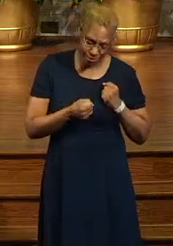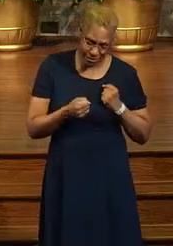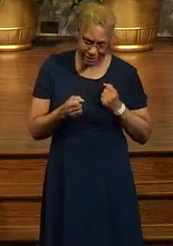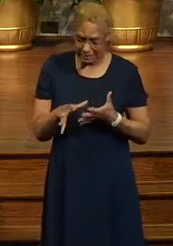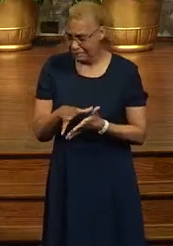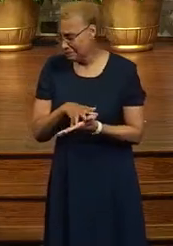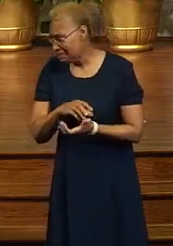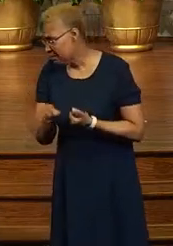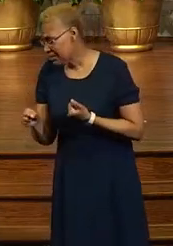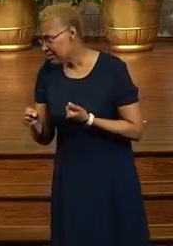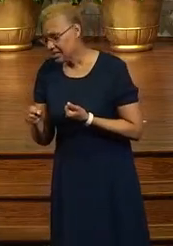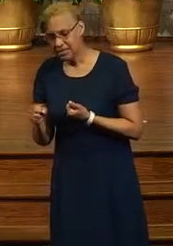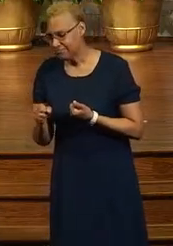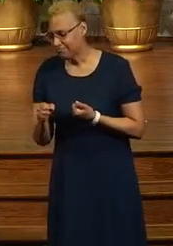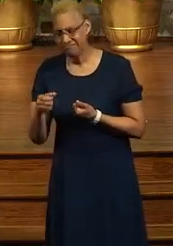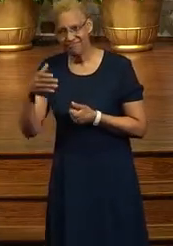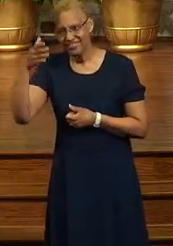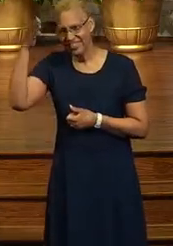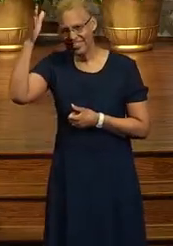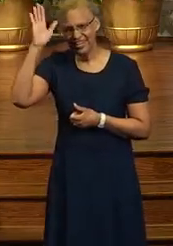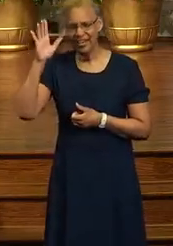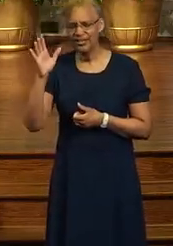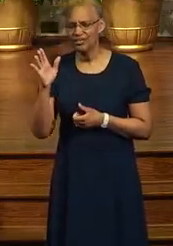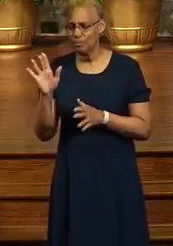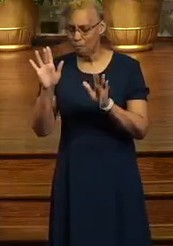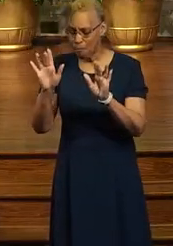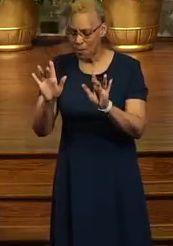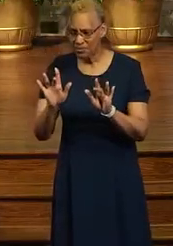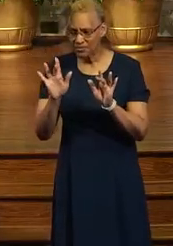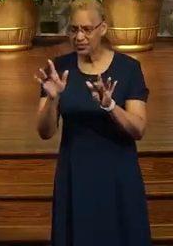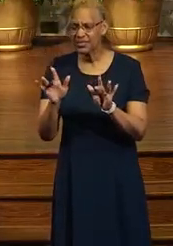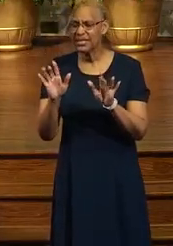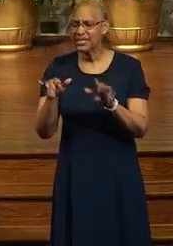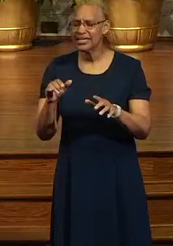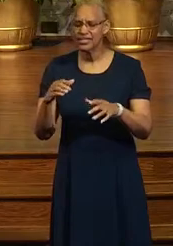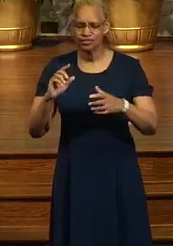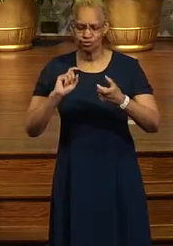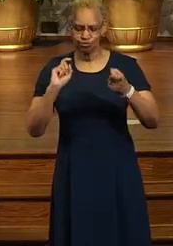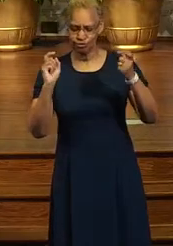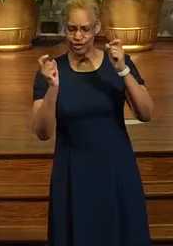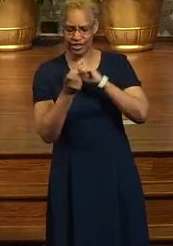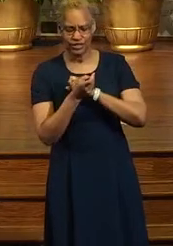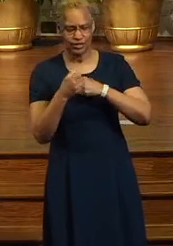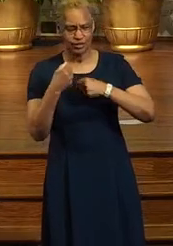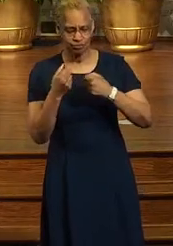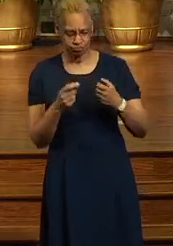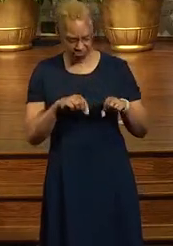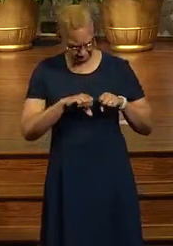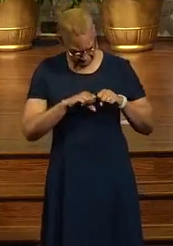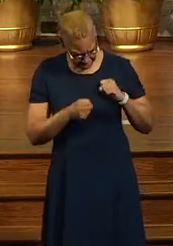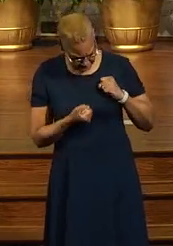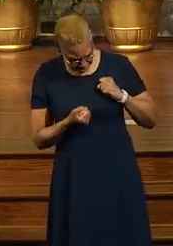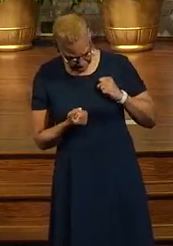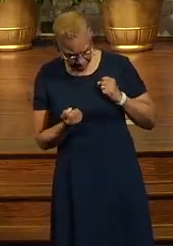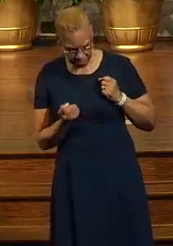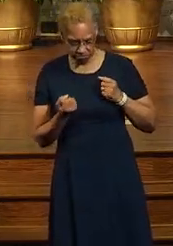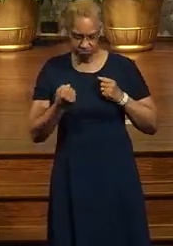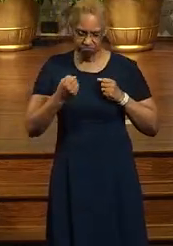God is still wonderful and merciful. He can make you whole again. If you